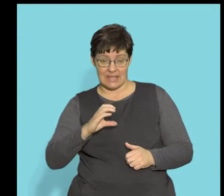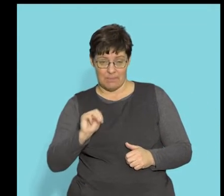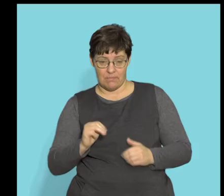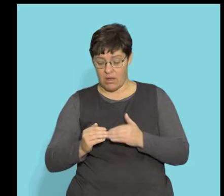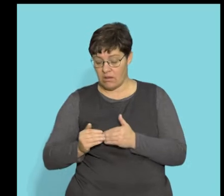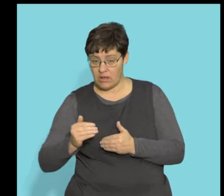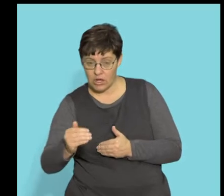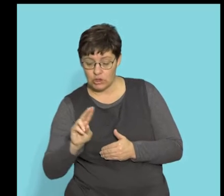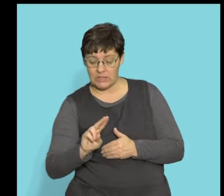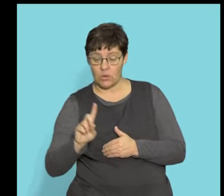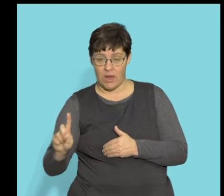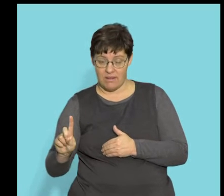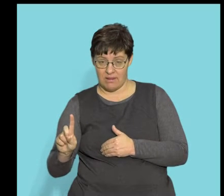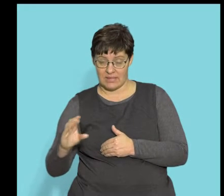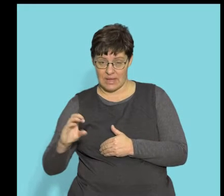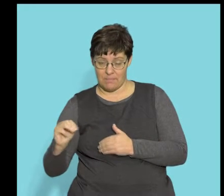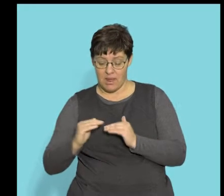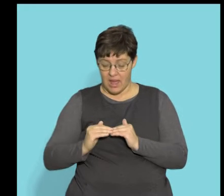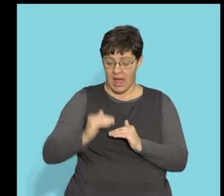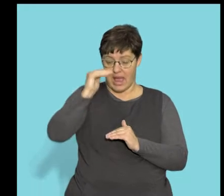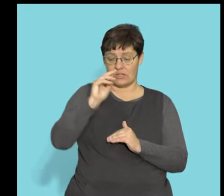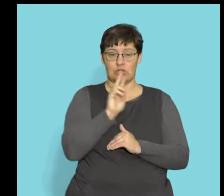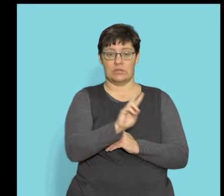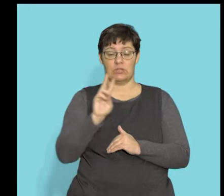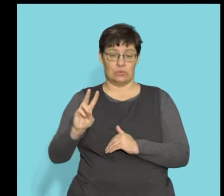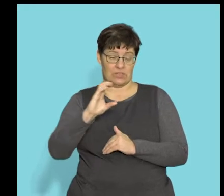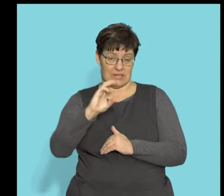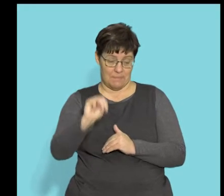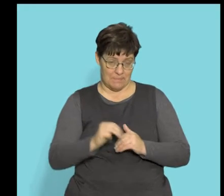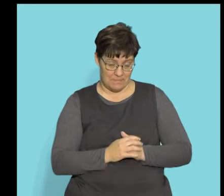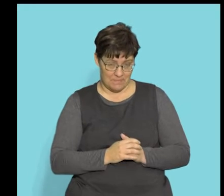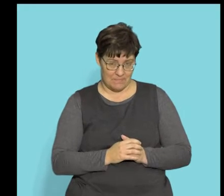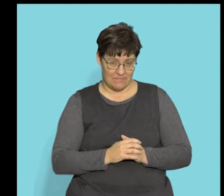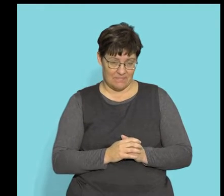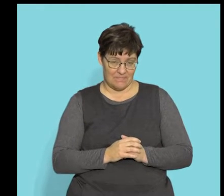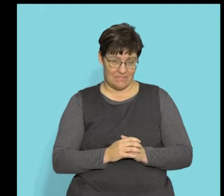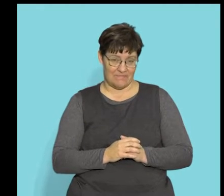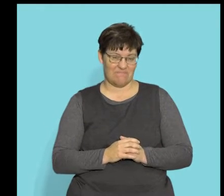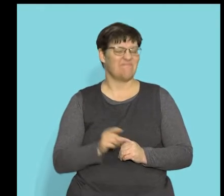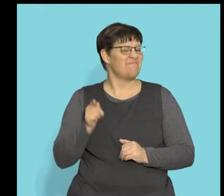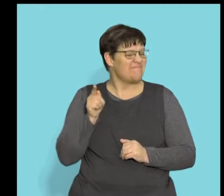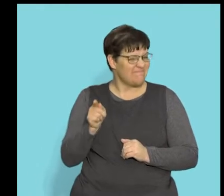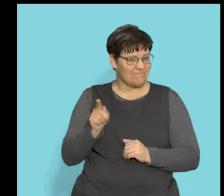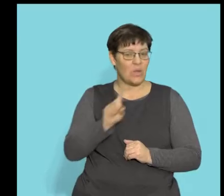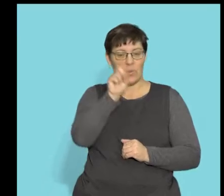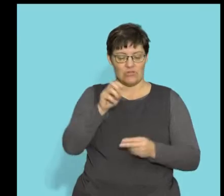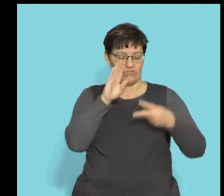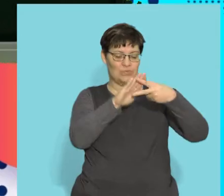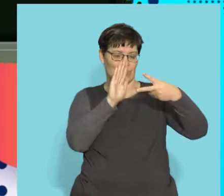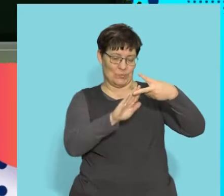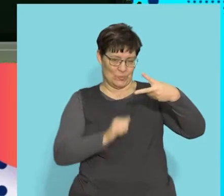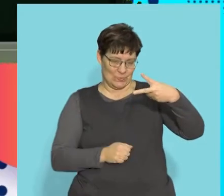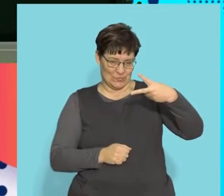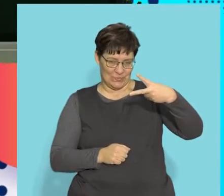centimeters, a width of 21 centimeters, and a height of 22 centimeters. Great, everyone. So